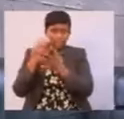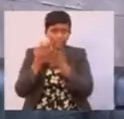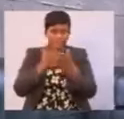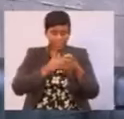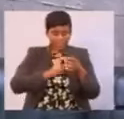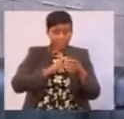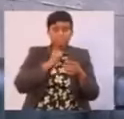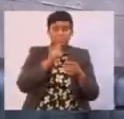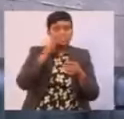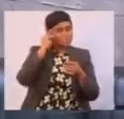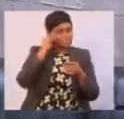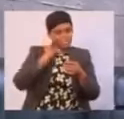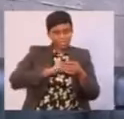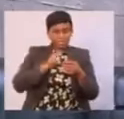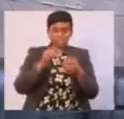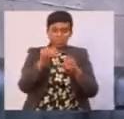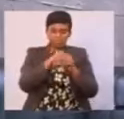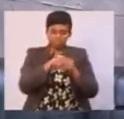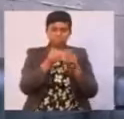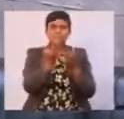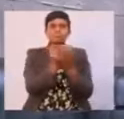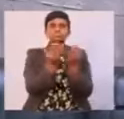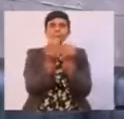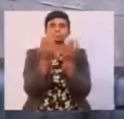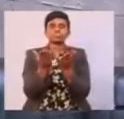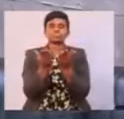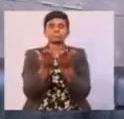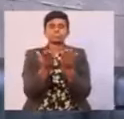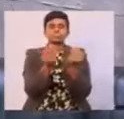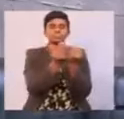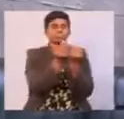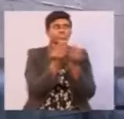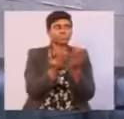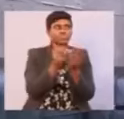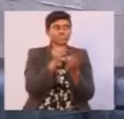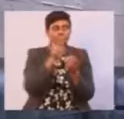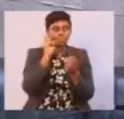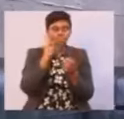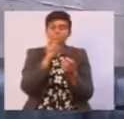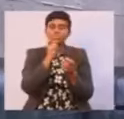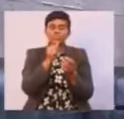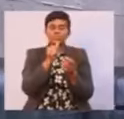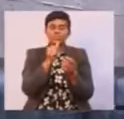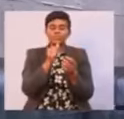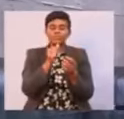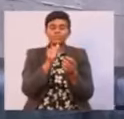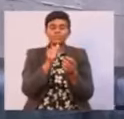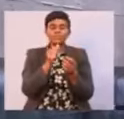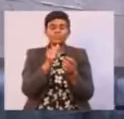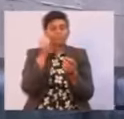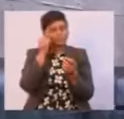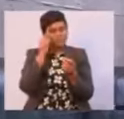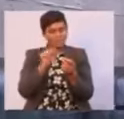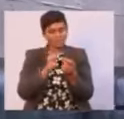we should consign ourselves to beggars. That will not be the desirable thing to do as a